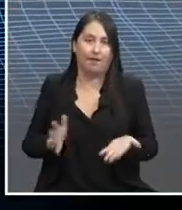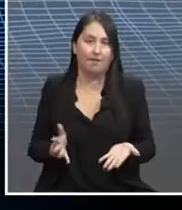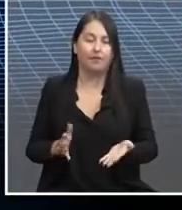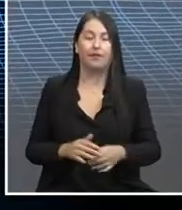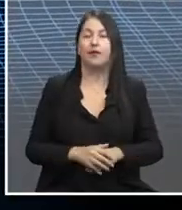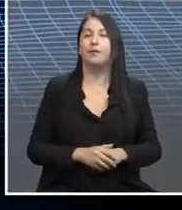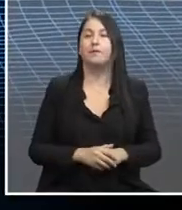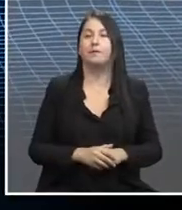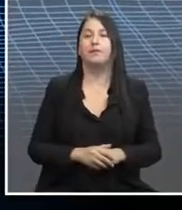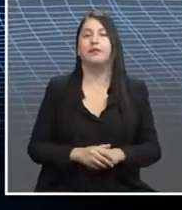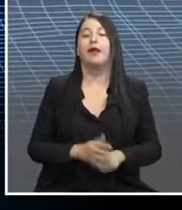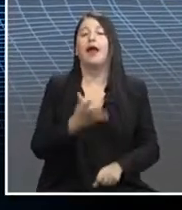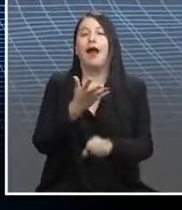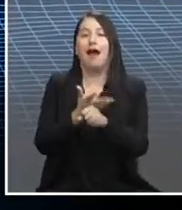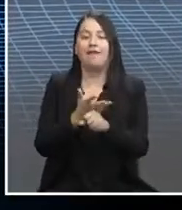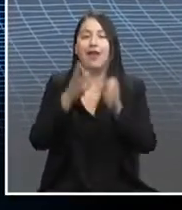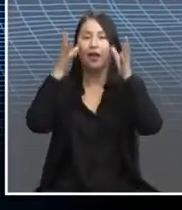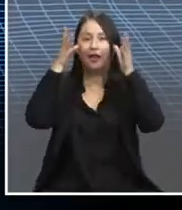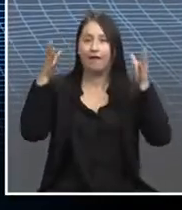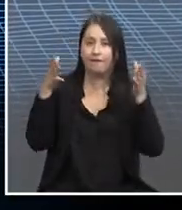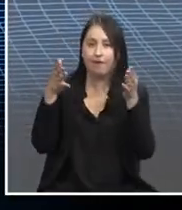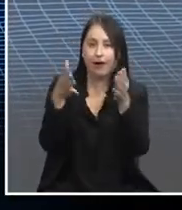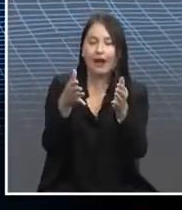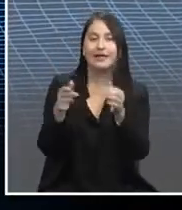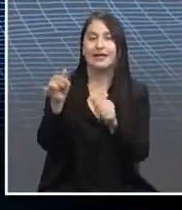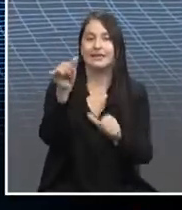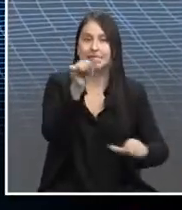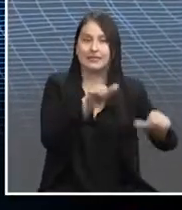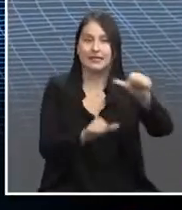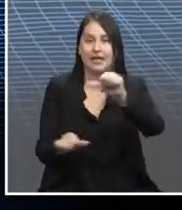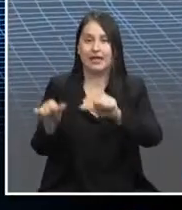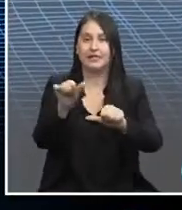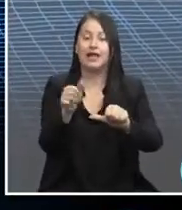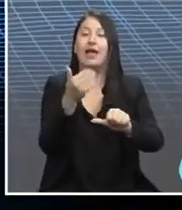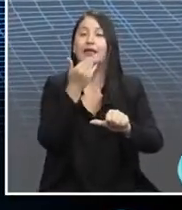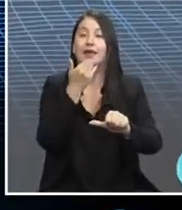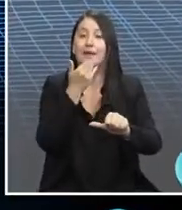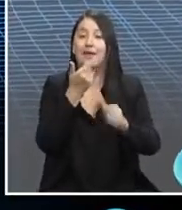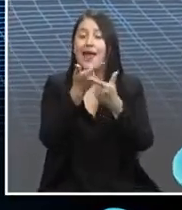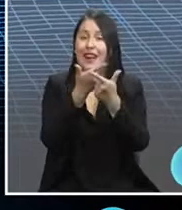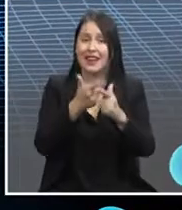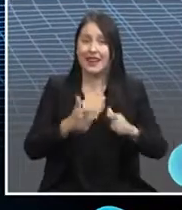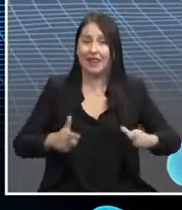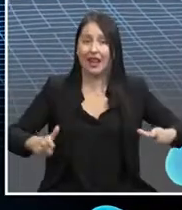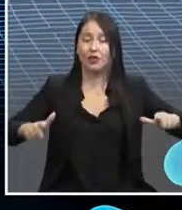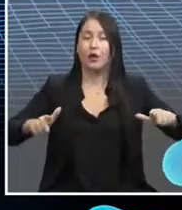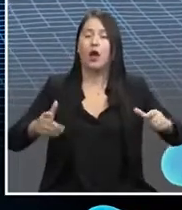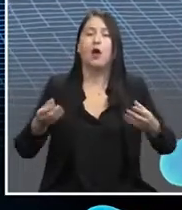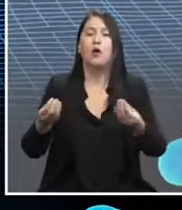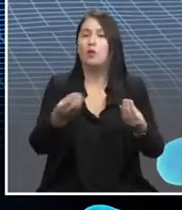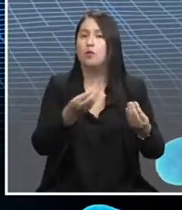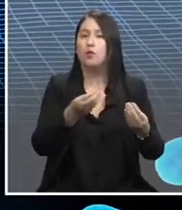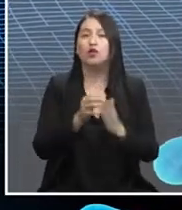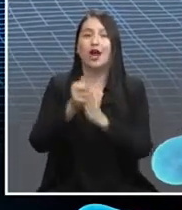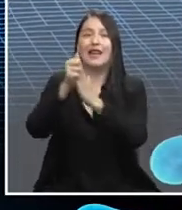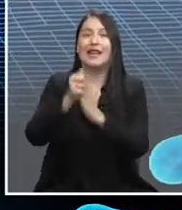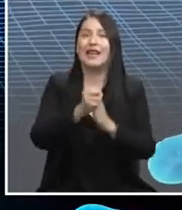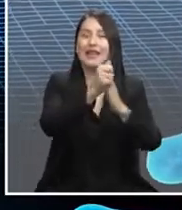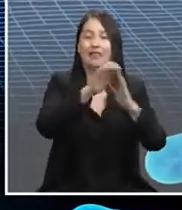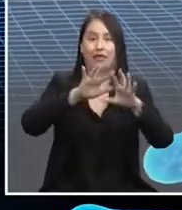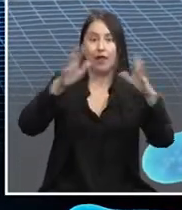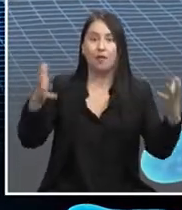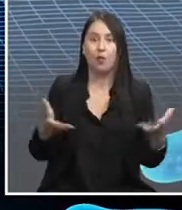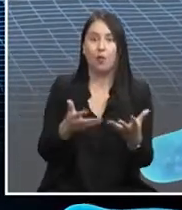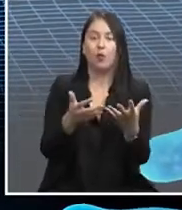and literacy. Many world leaders began talking about the climate problem as an emergency